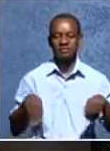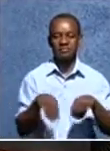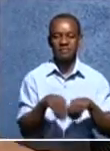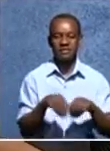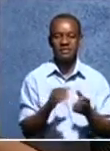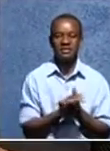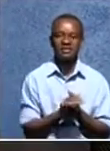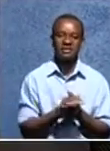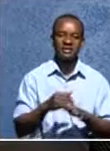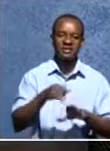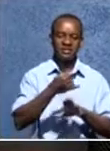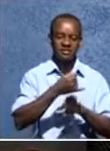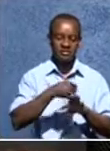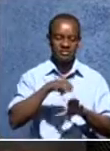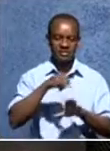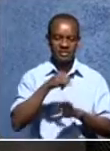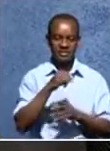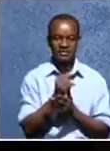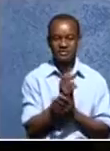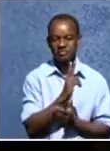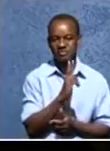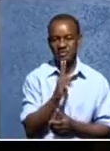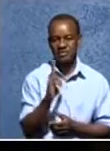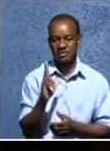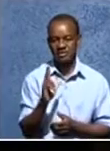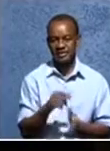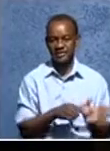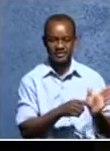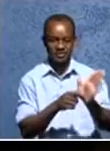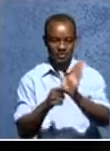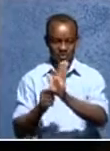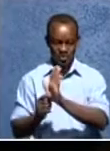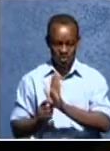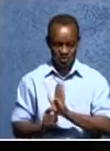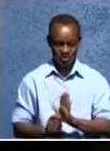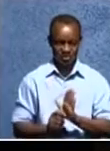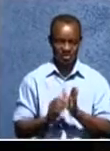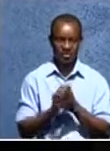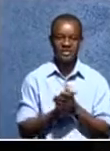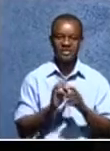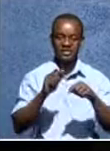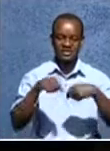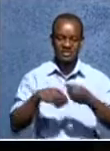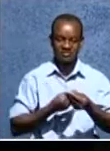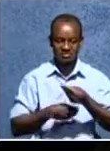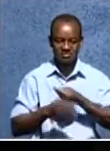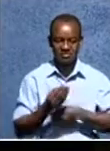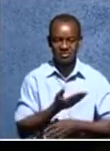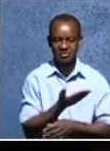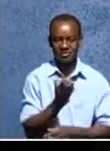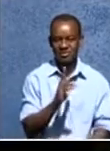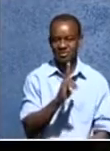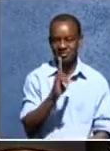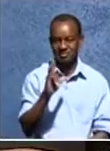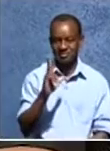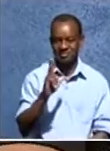clients where they can advertise their facilities or their products or their services. After all, it is Namibia. And your independence message.